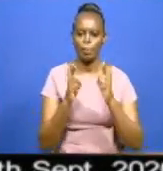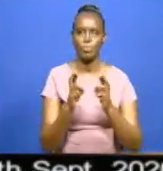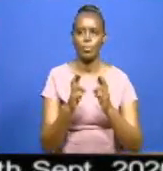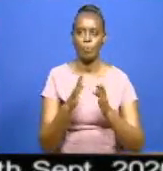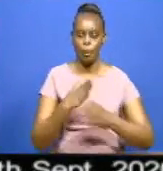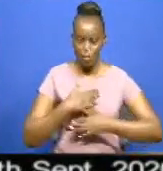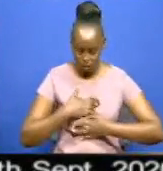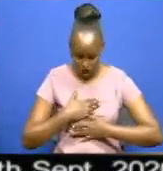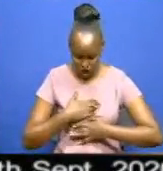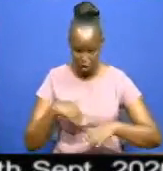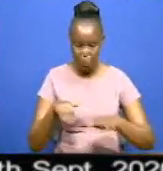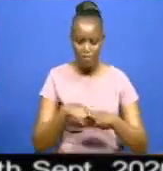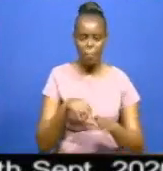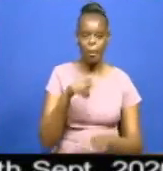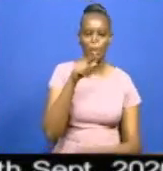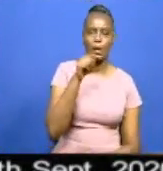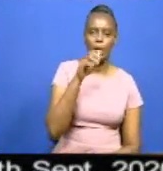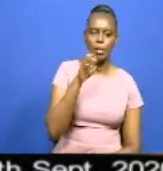Tetu.